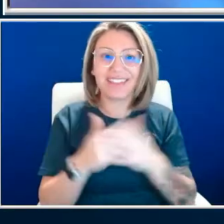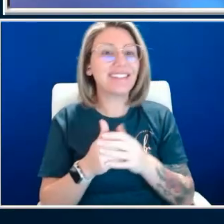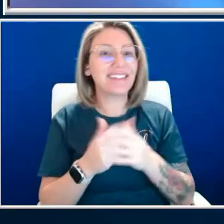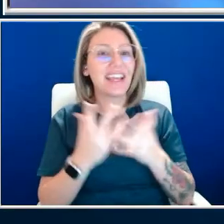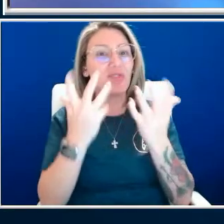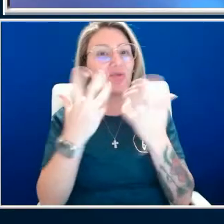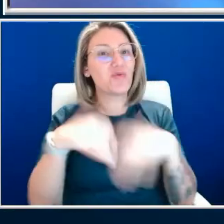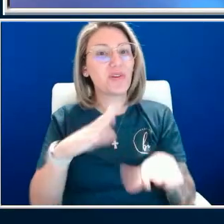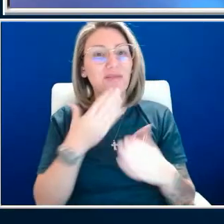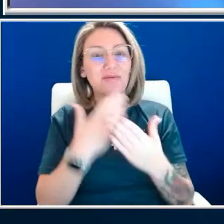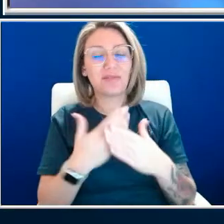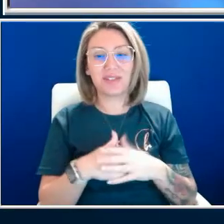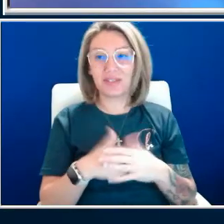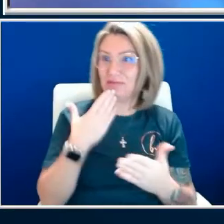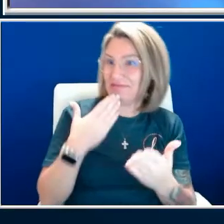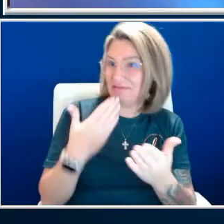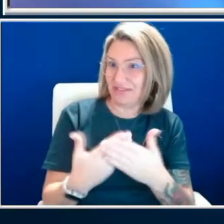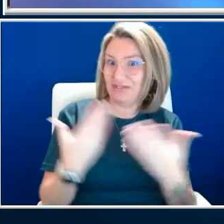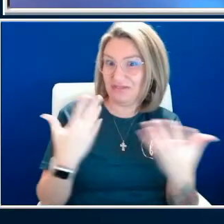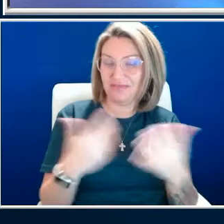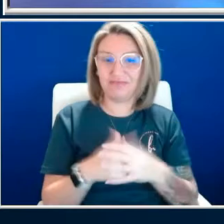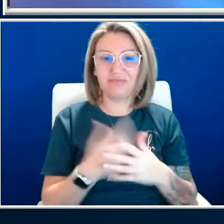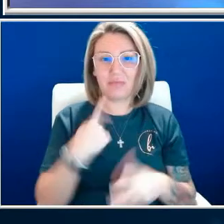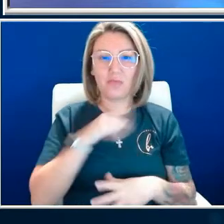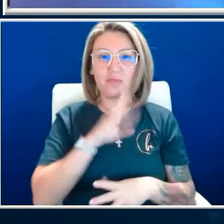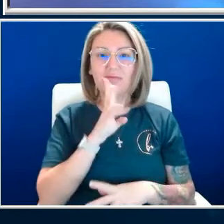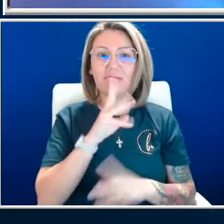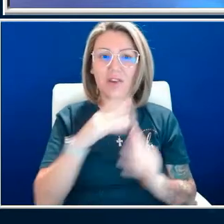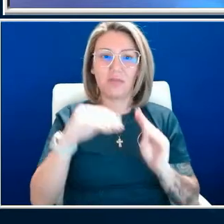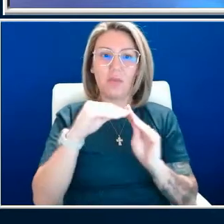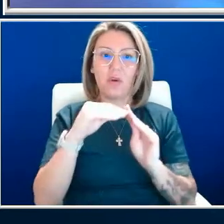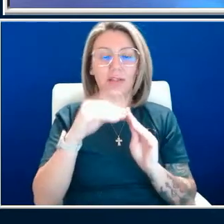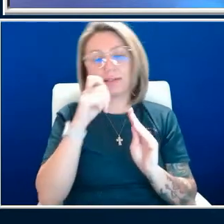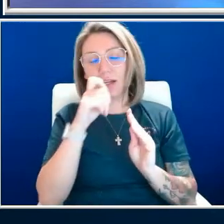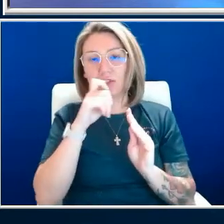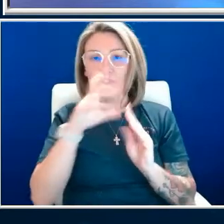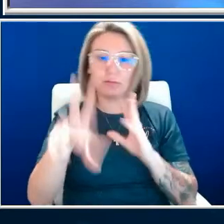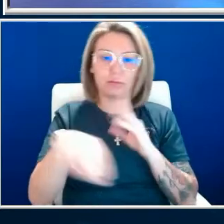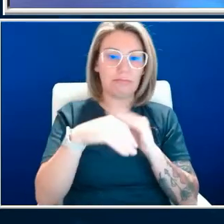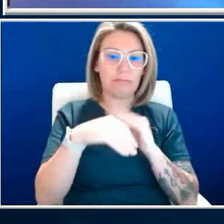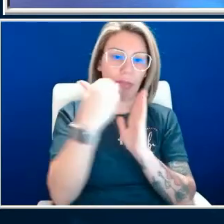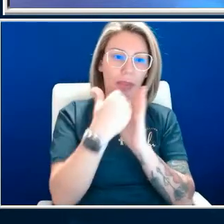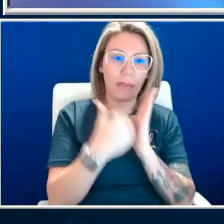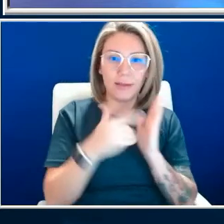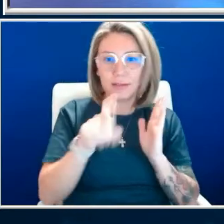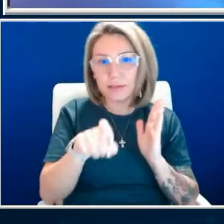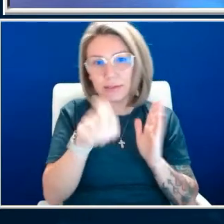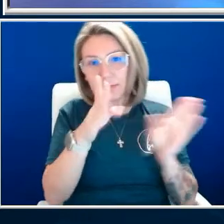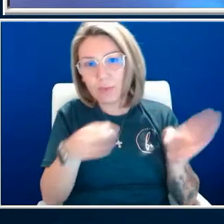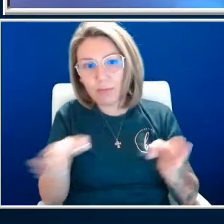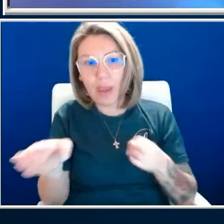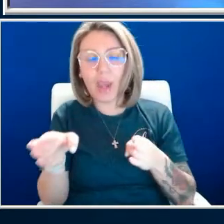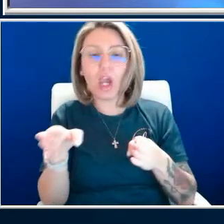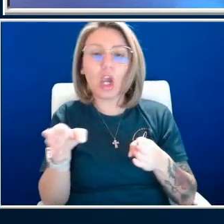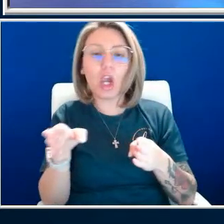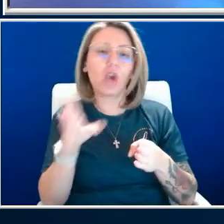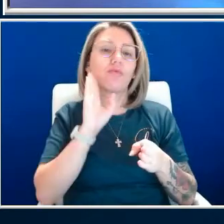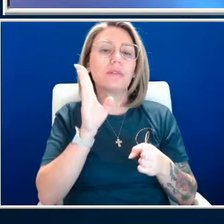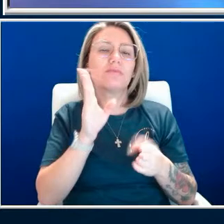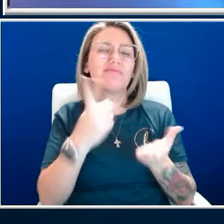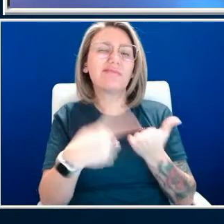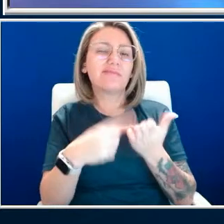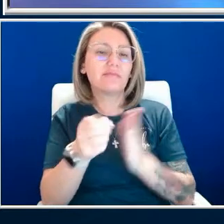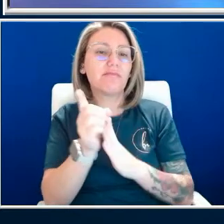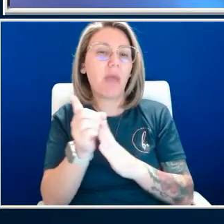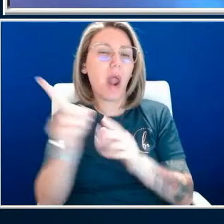Yeah. Well, and we're going to talk more about that, because it's not just getting put on the list. You've got to prepare to get put on that list. We'll talk about that in a moment. Dr. Vidich, though, what dictates